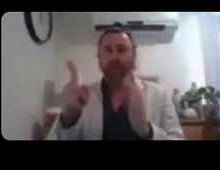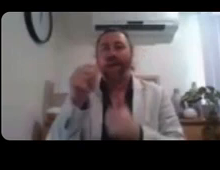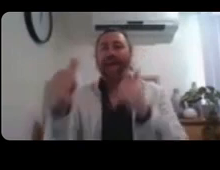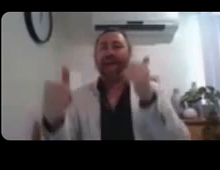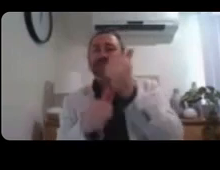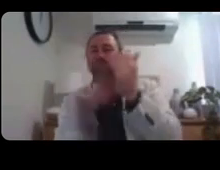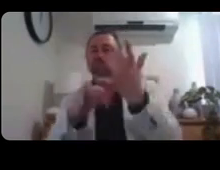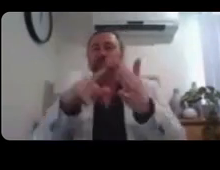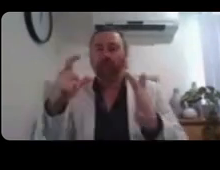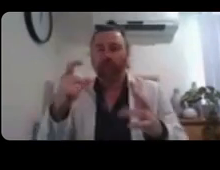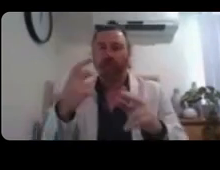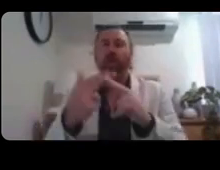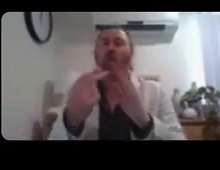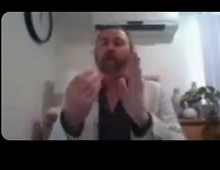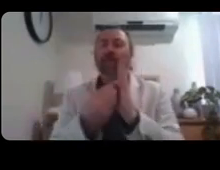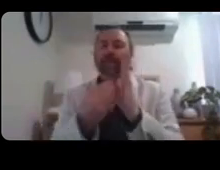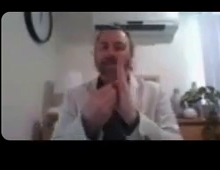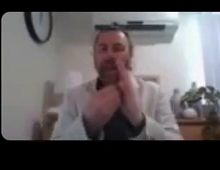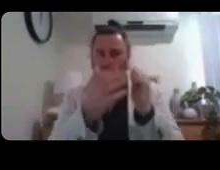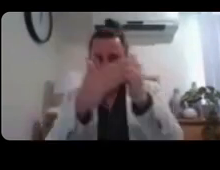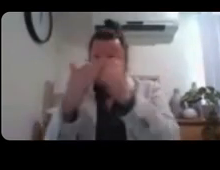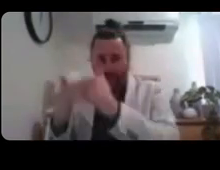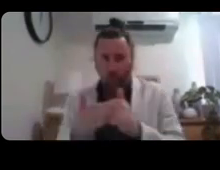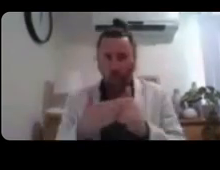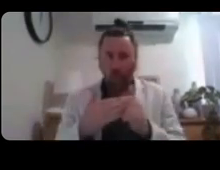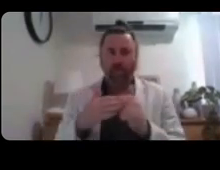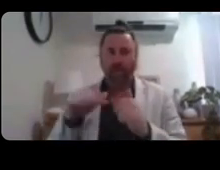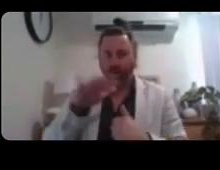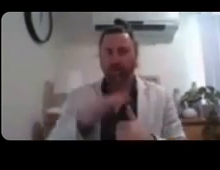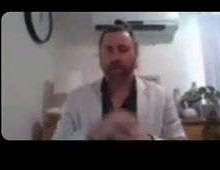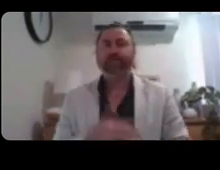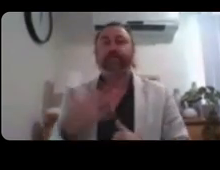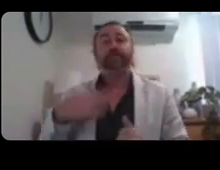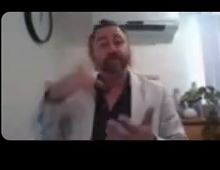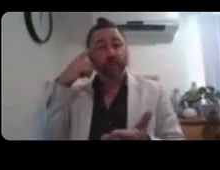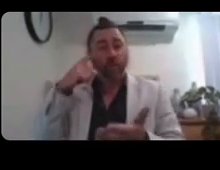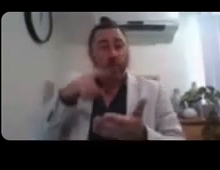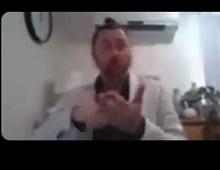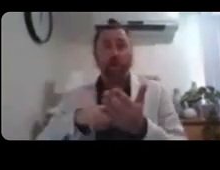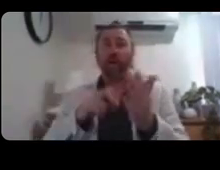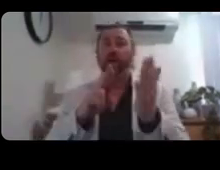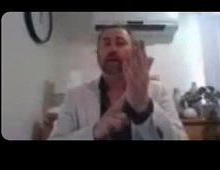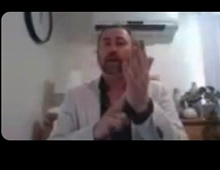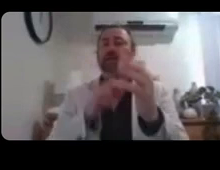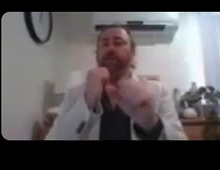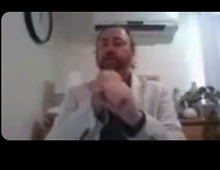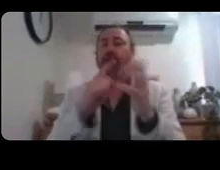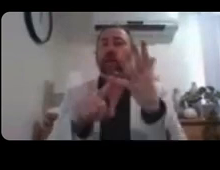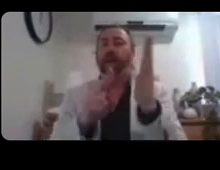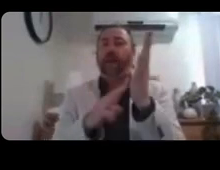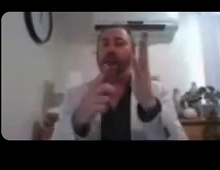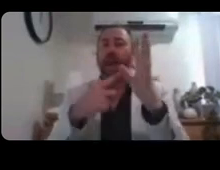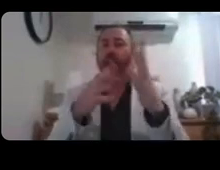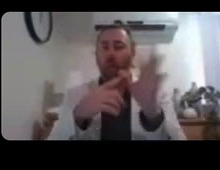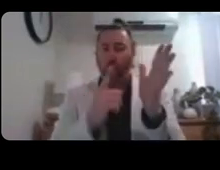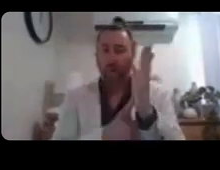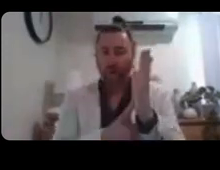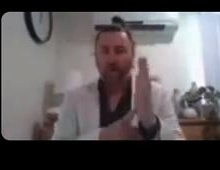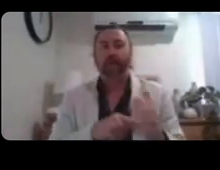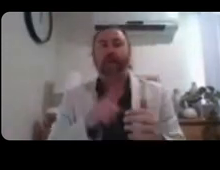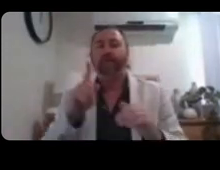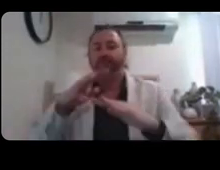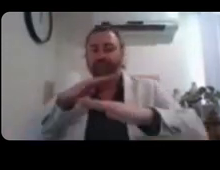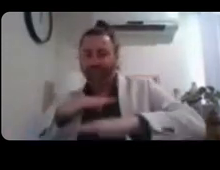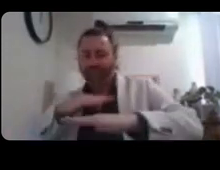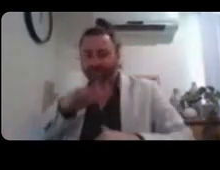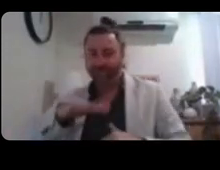and Reform Branch. I want to begin today by acknowledging the Ngunnawal and the Ngambri people, traditional custodians of the